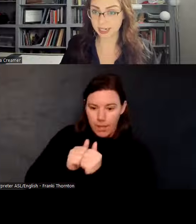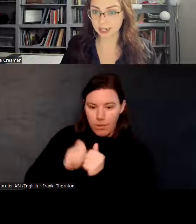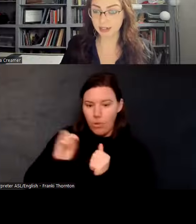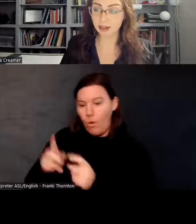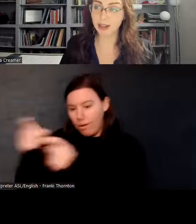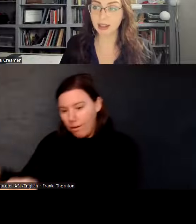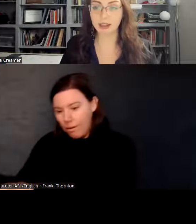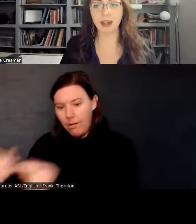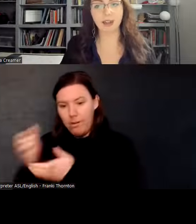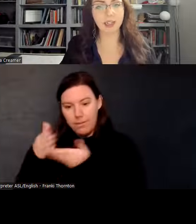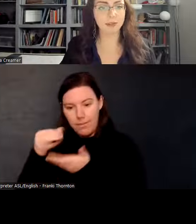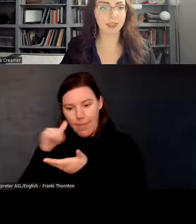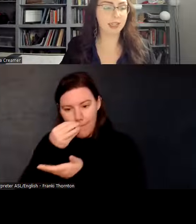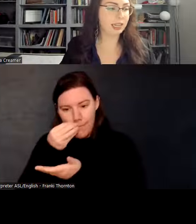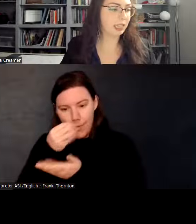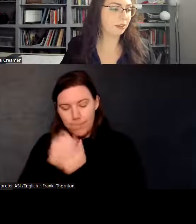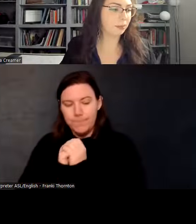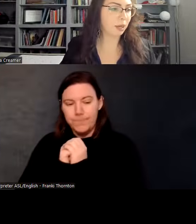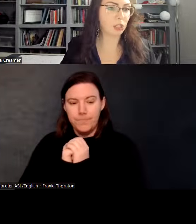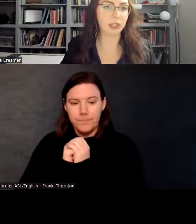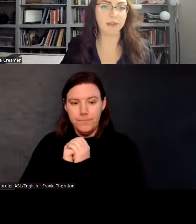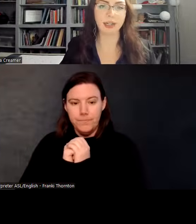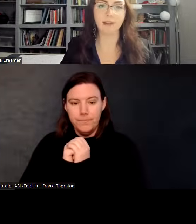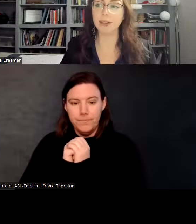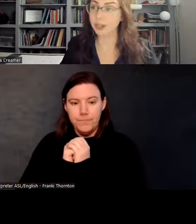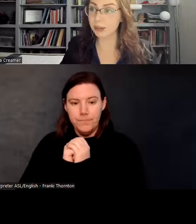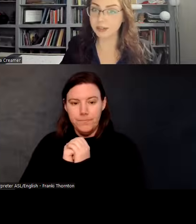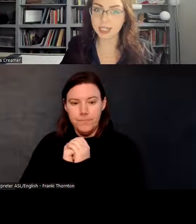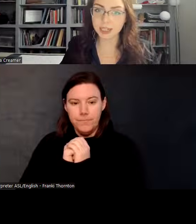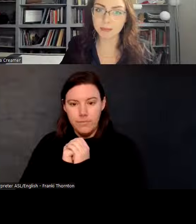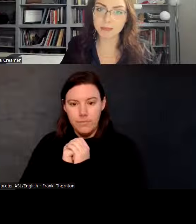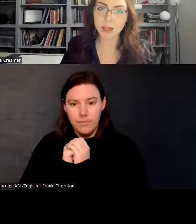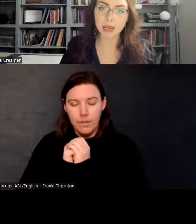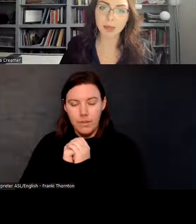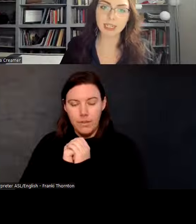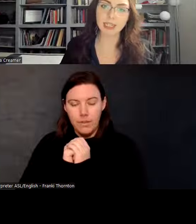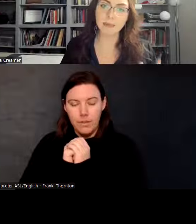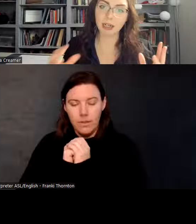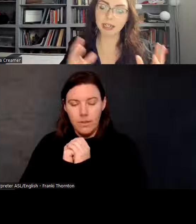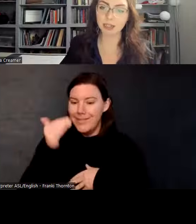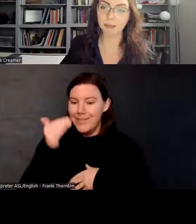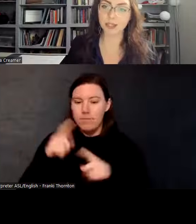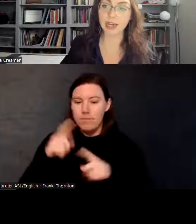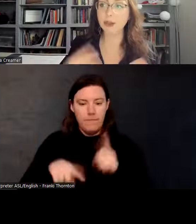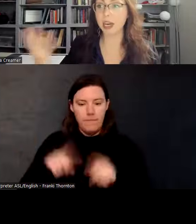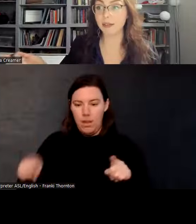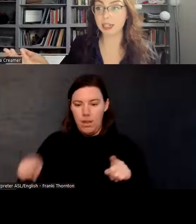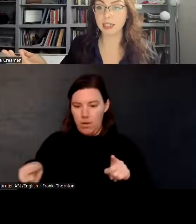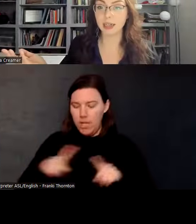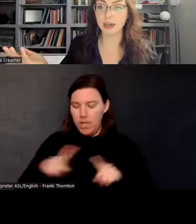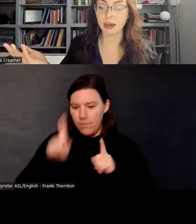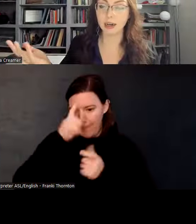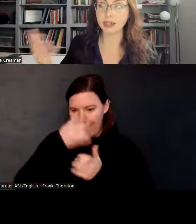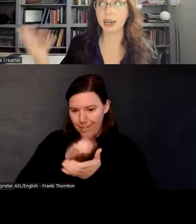provincial sites then collectively tend to give an impression of a varied belief system present in the Middle Assyrian period outside